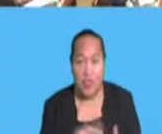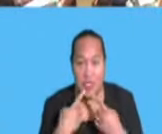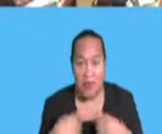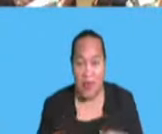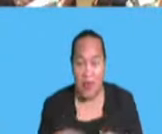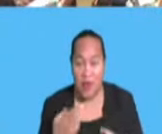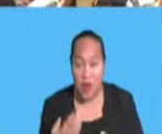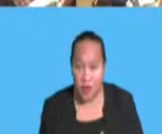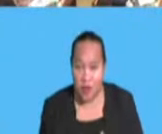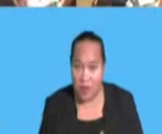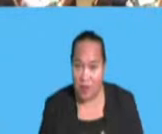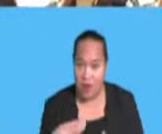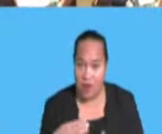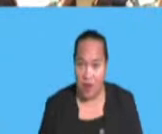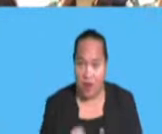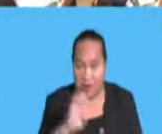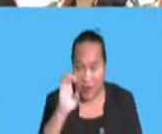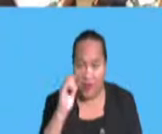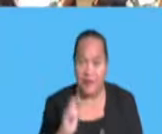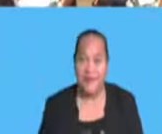Minister of Economy and Attorney General.